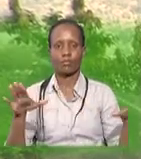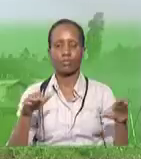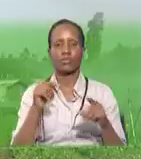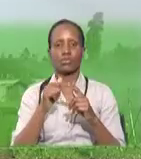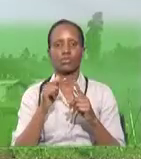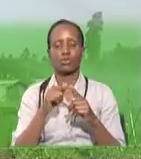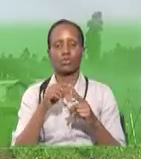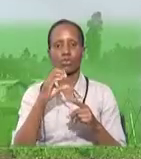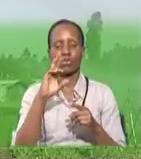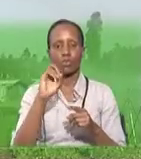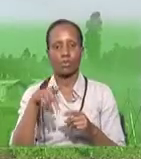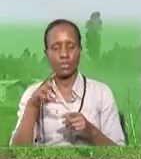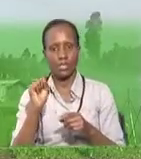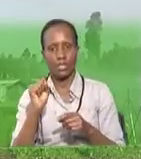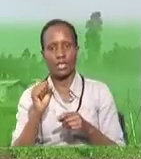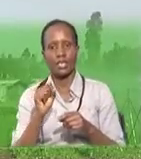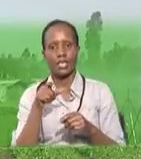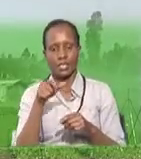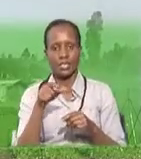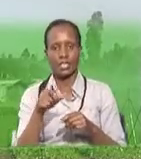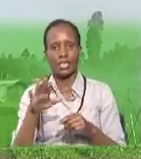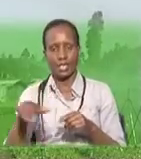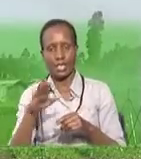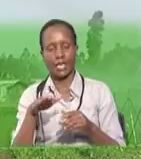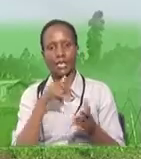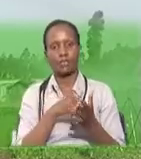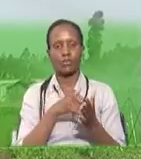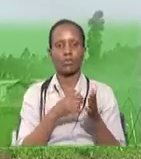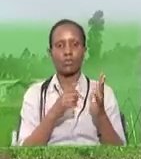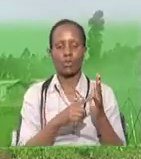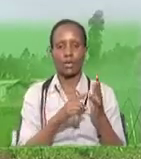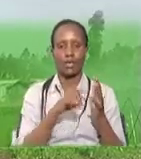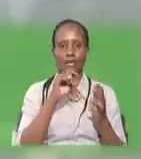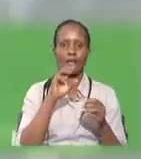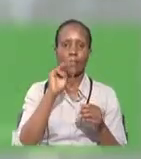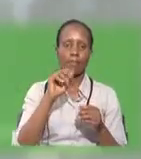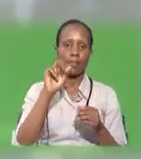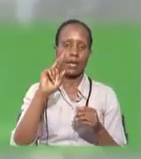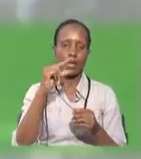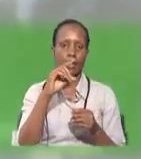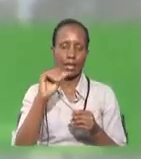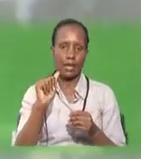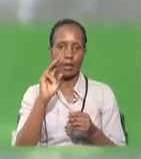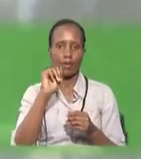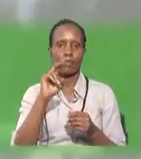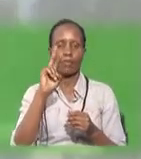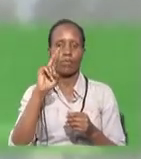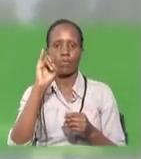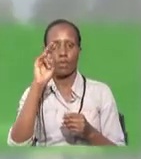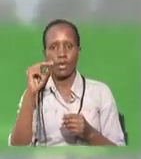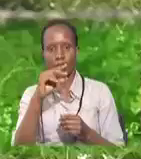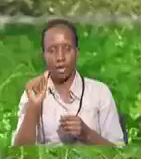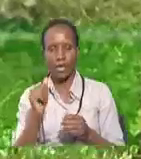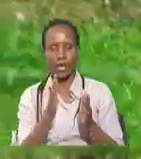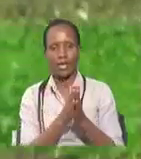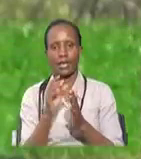onto the crops. The schemes under sprinklers include Iviani, Marega, Moringa